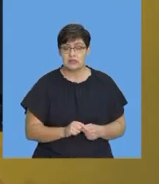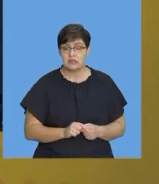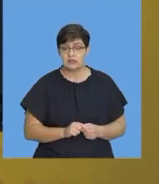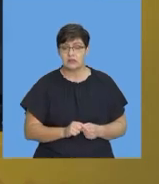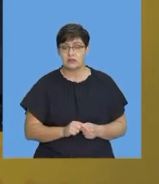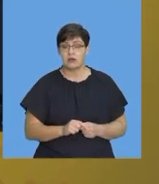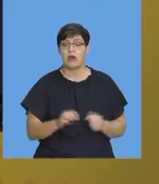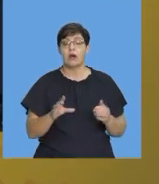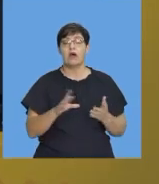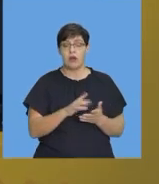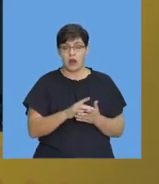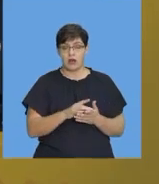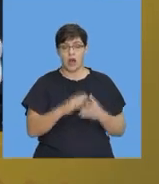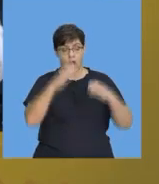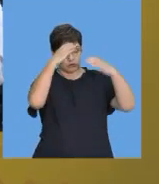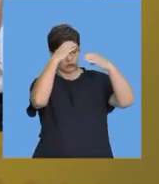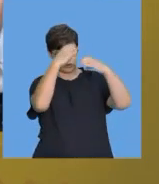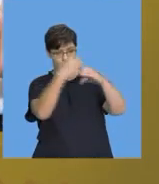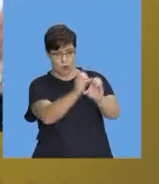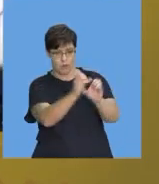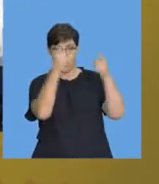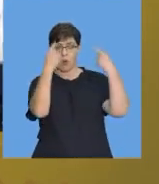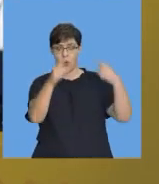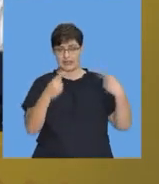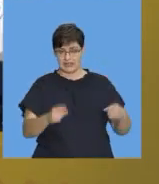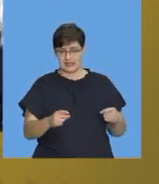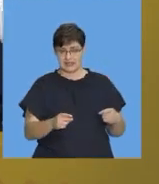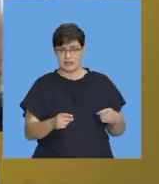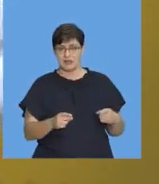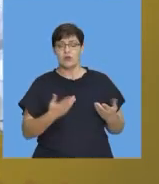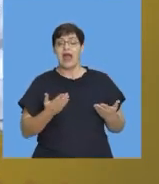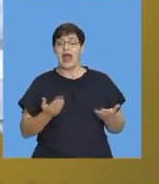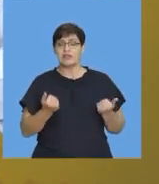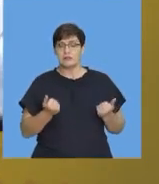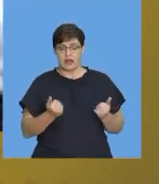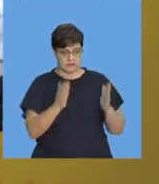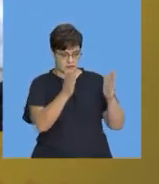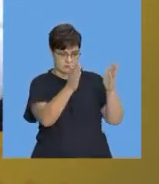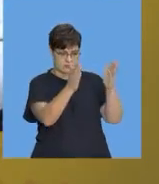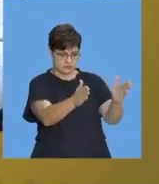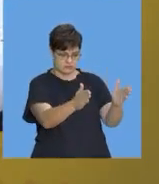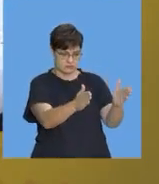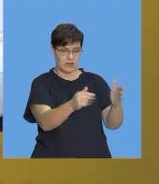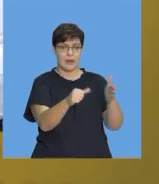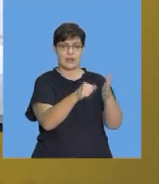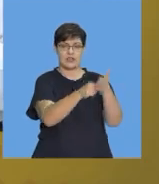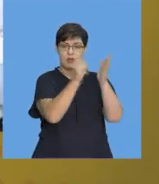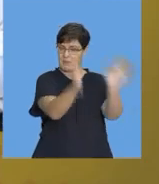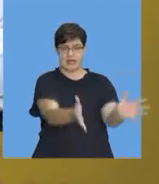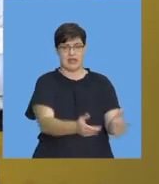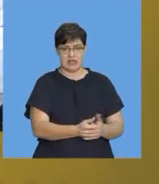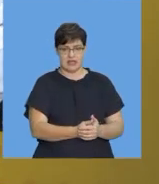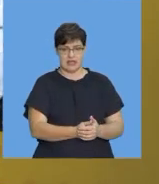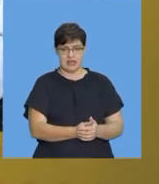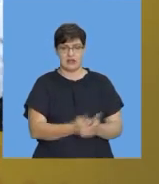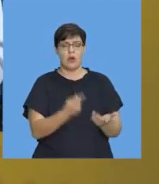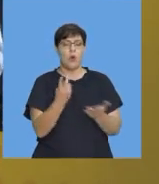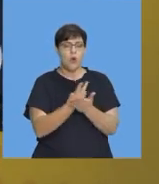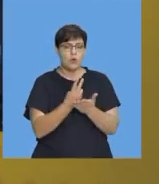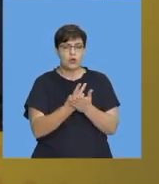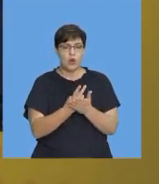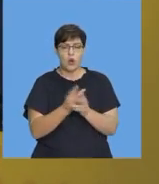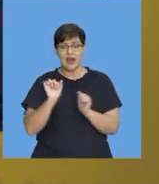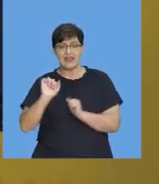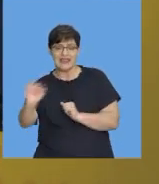the scope of the audit. So they were expected to audit those pages, and also limitation of their